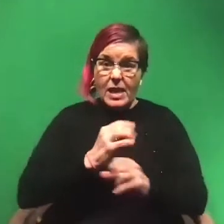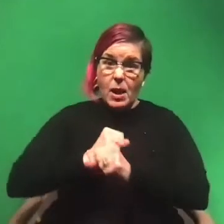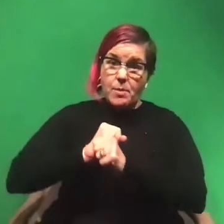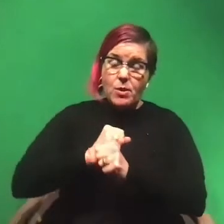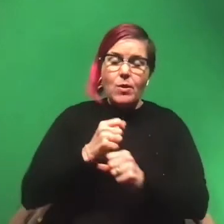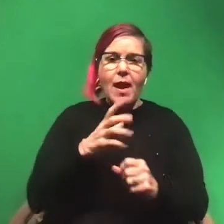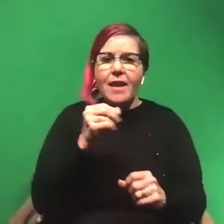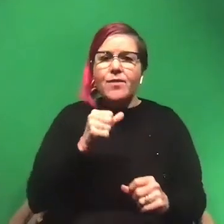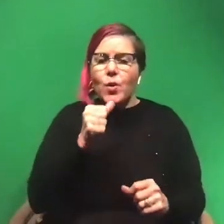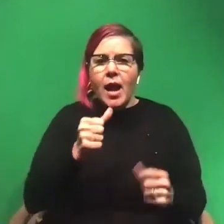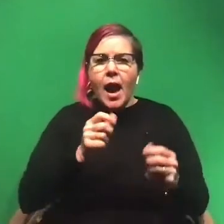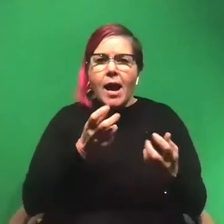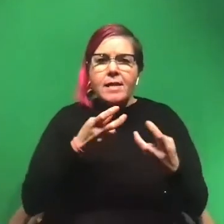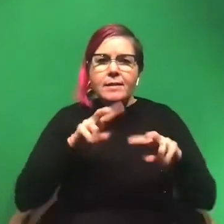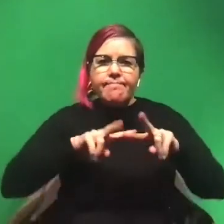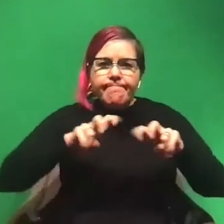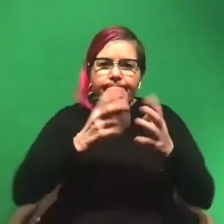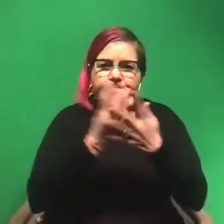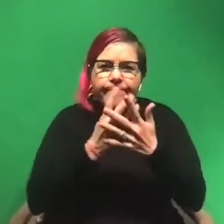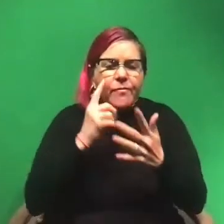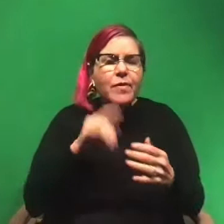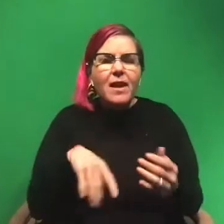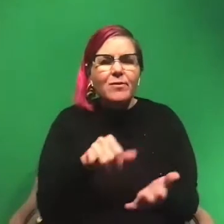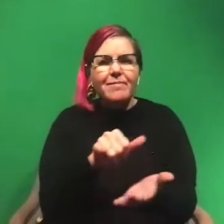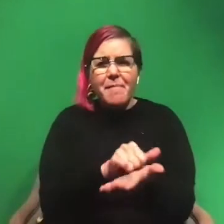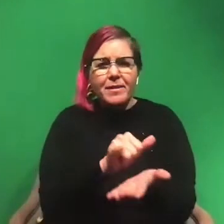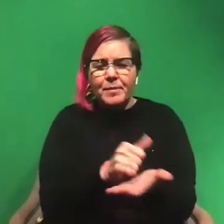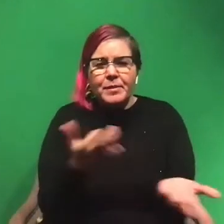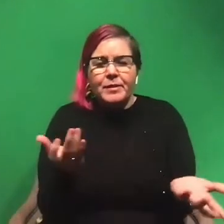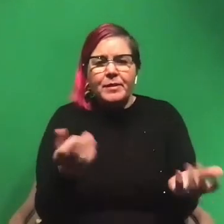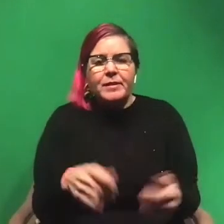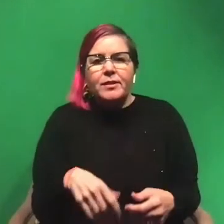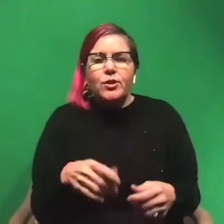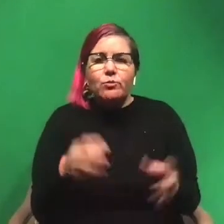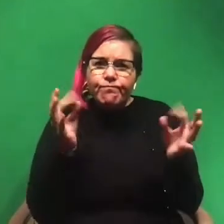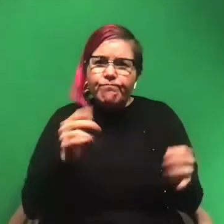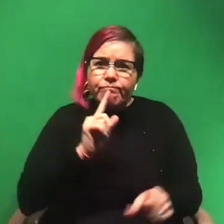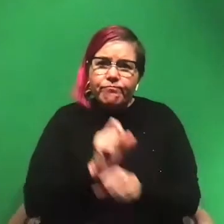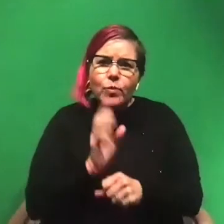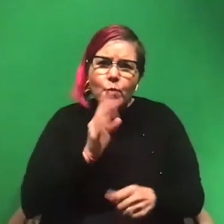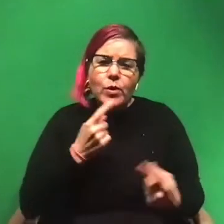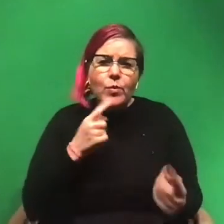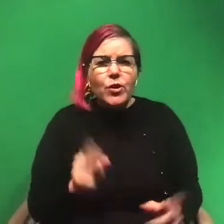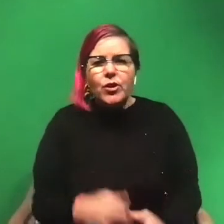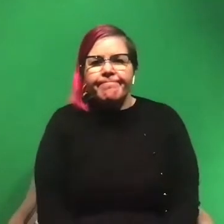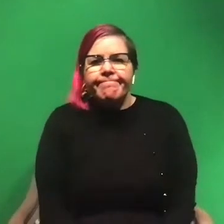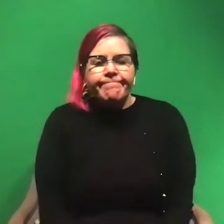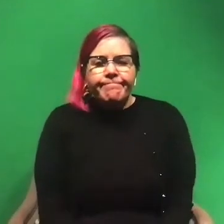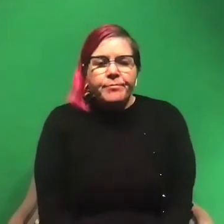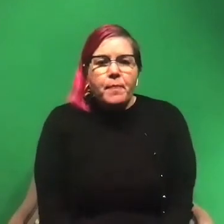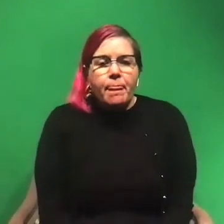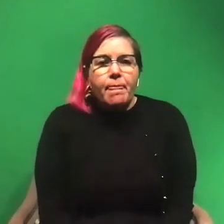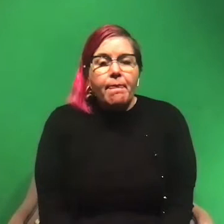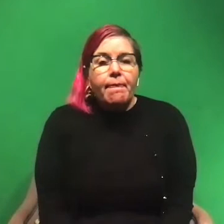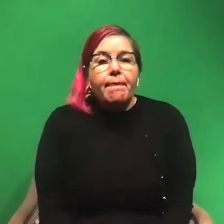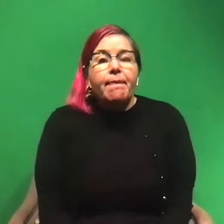that, it's just impossible right now for us to say for sure these are working or not. But